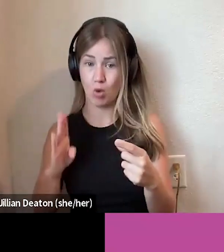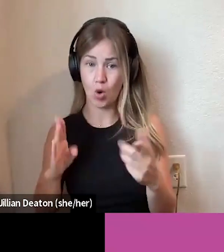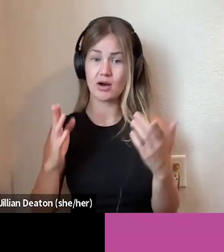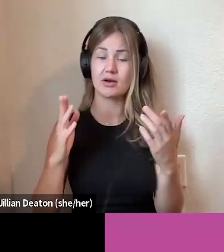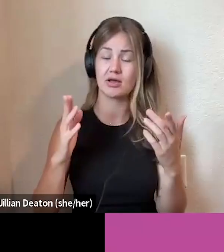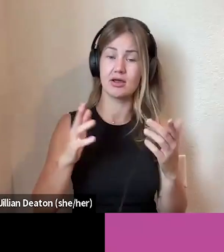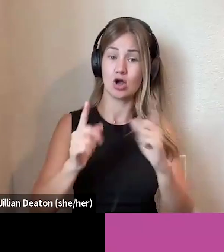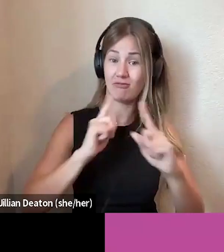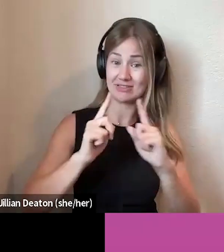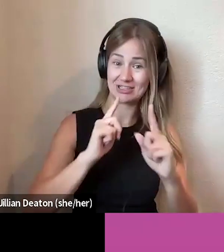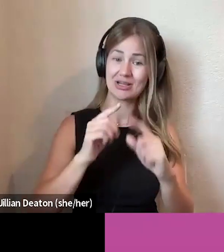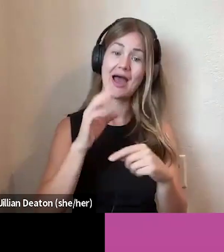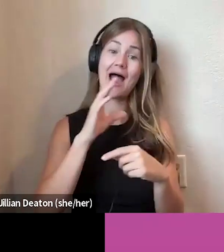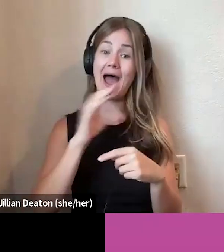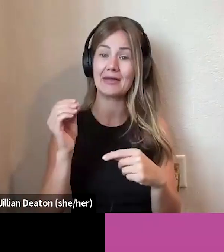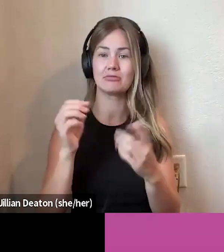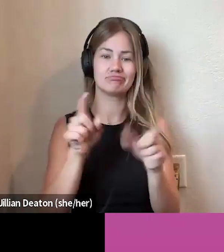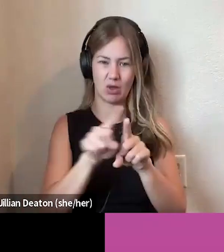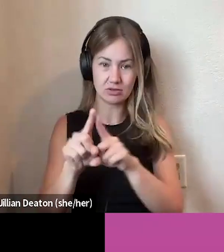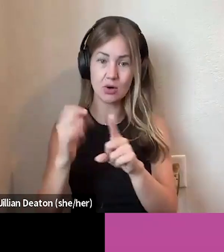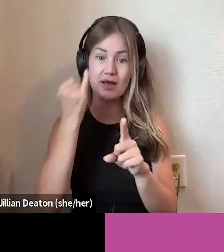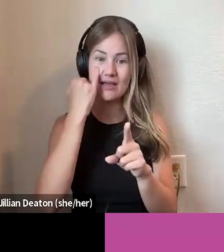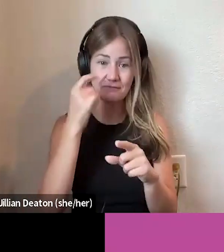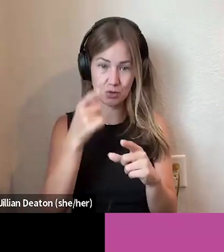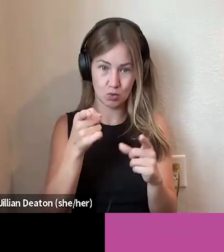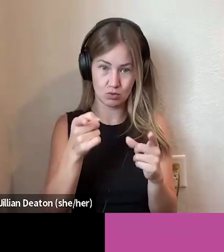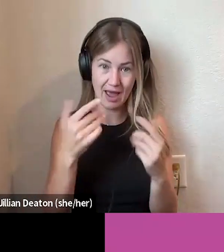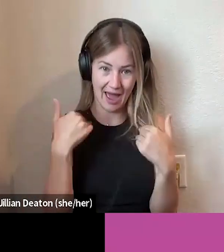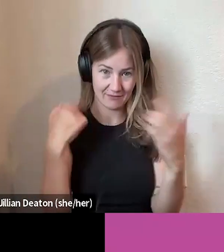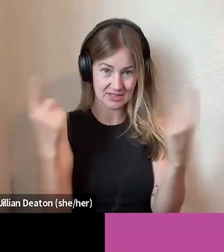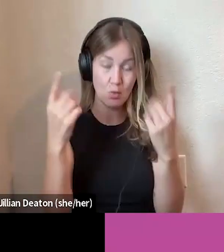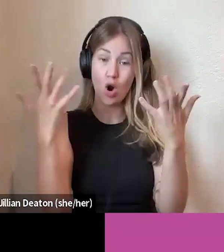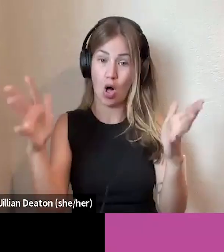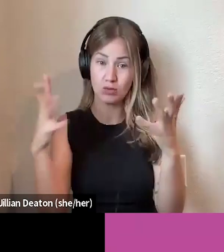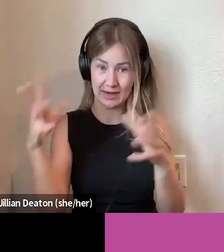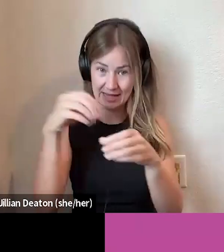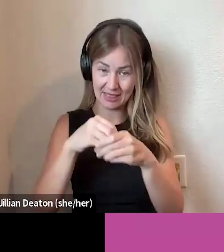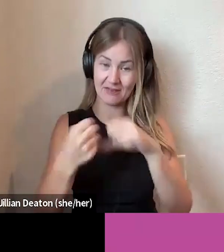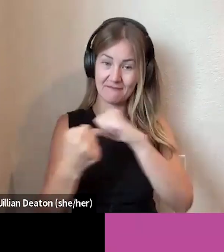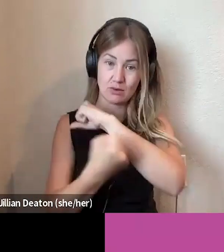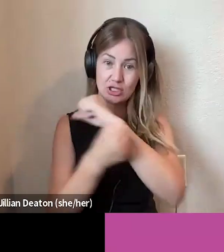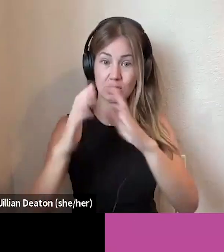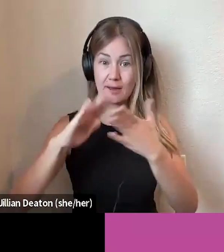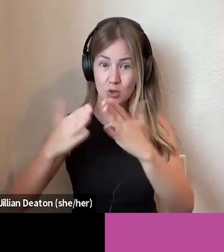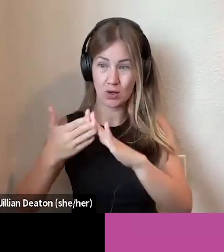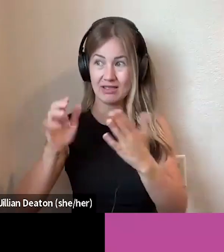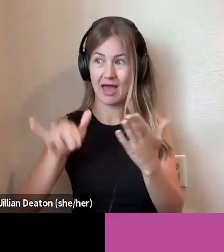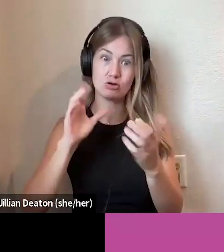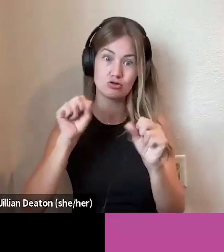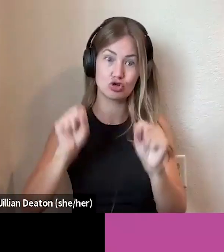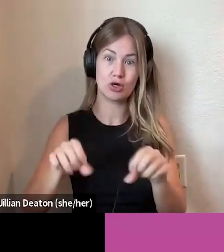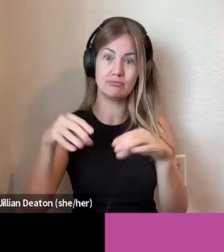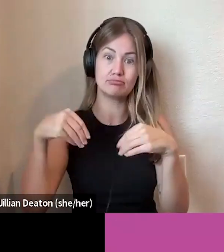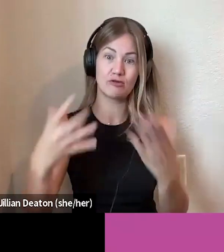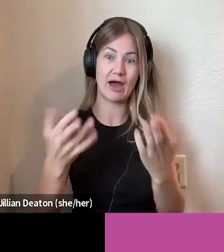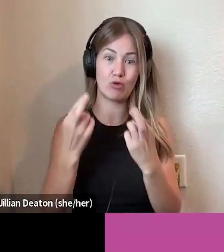inquiries, and then also if you have somebody already in the foundation community that could then make a recommendation to